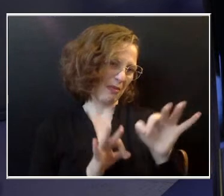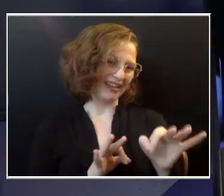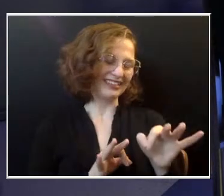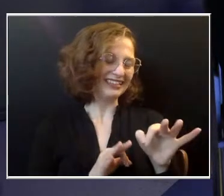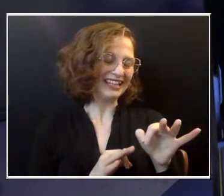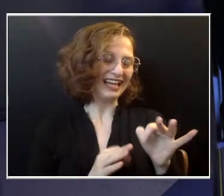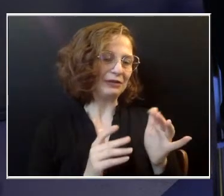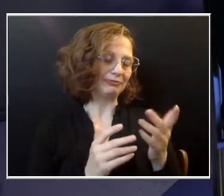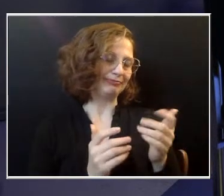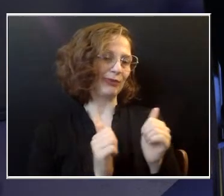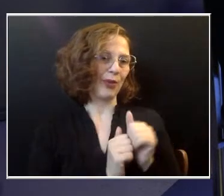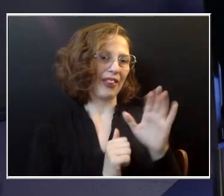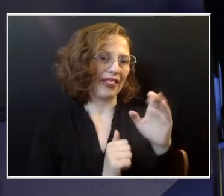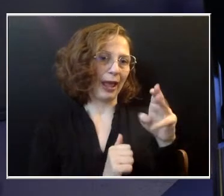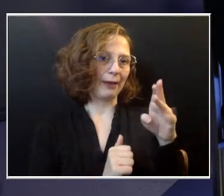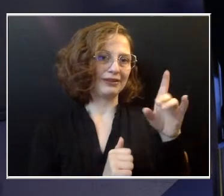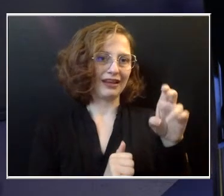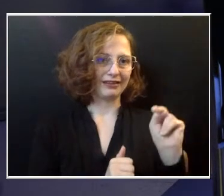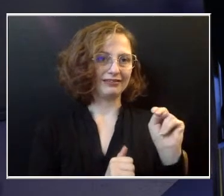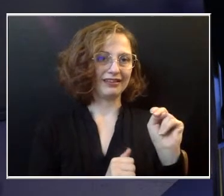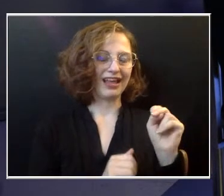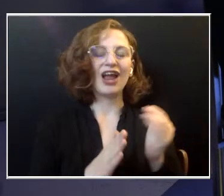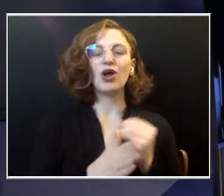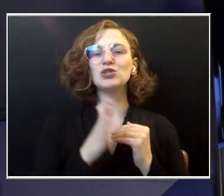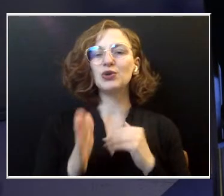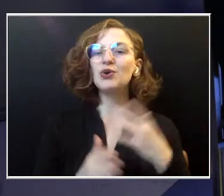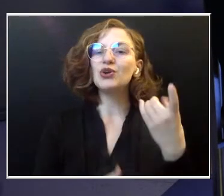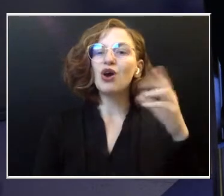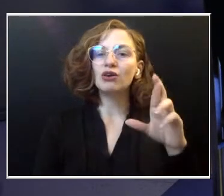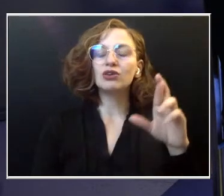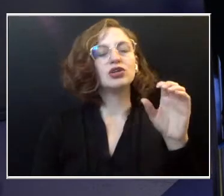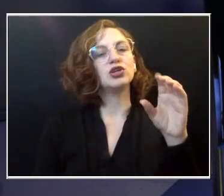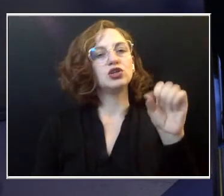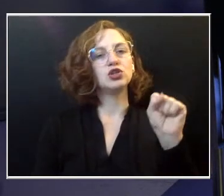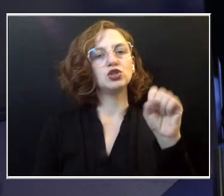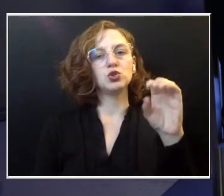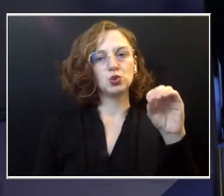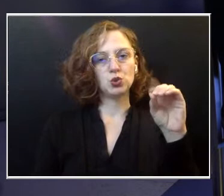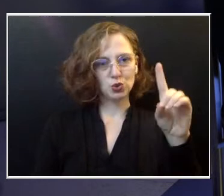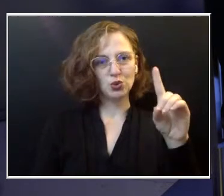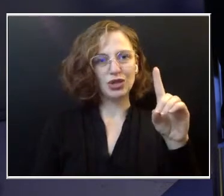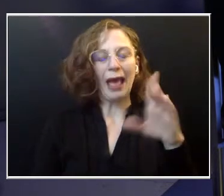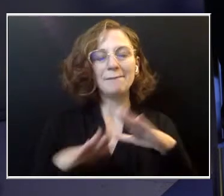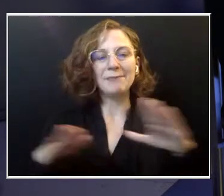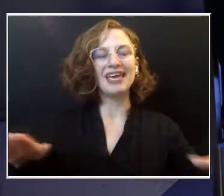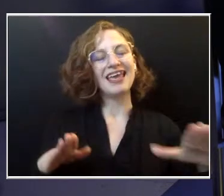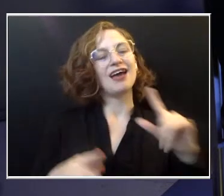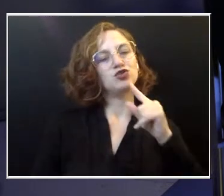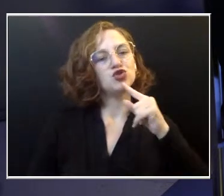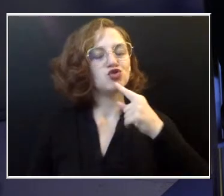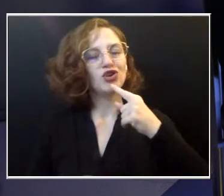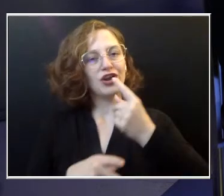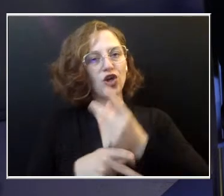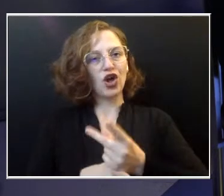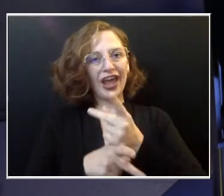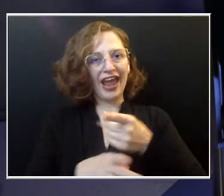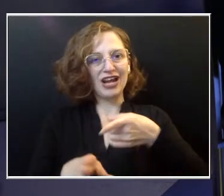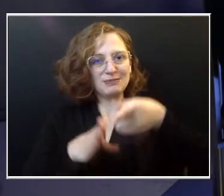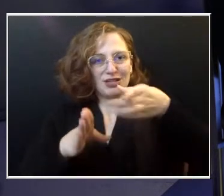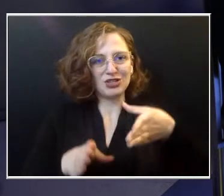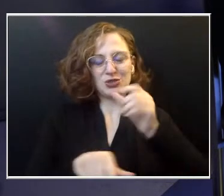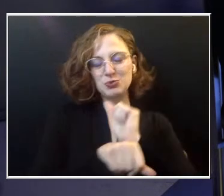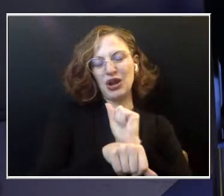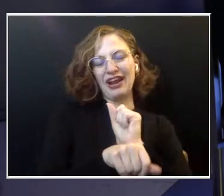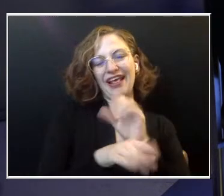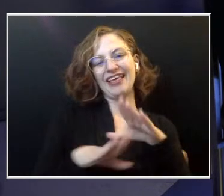back to the program, Dr. Sean Sood. He's a pediatric critical care specialist working with kids in our pediatric ICU unit. How are you? Doing well, thank you. Good to